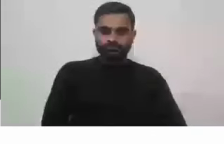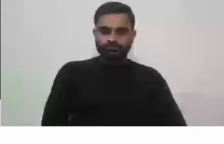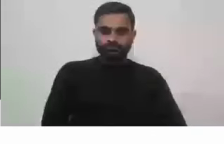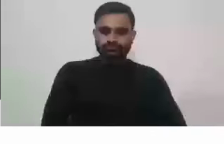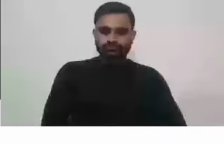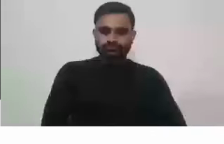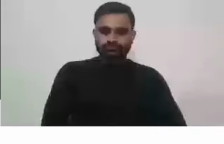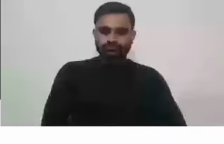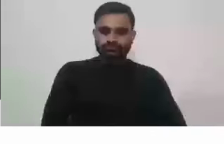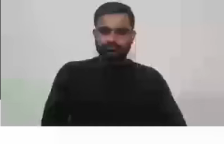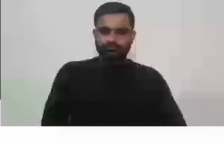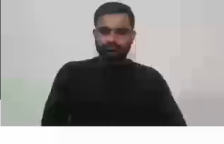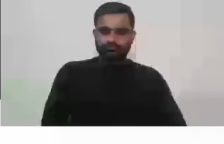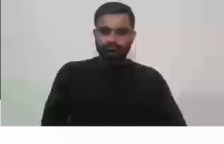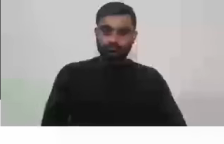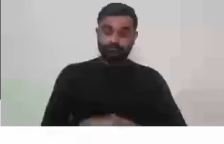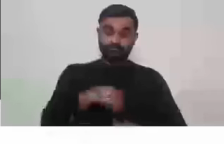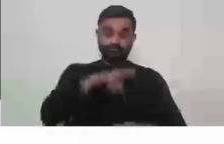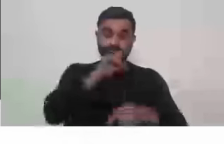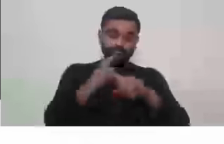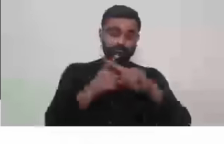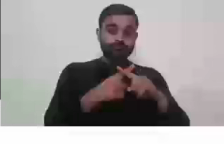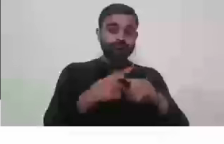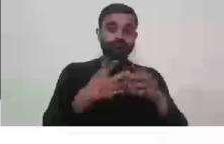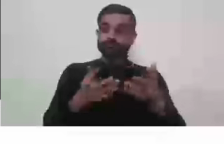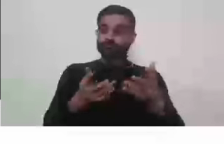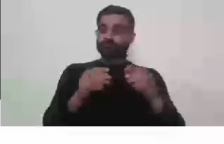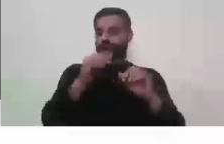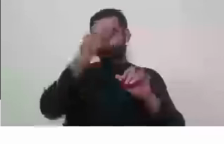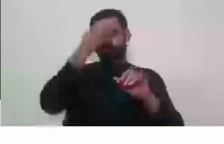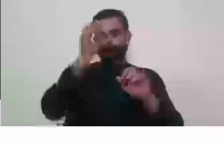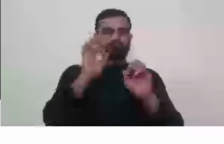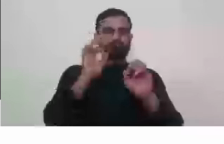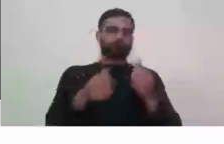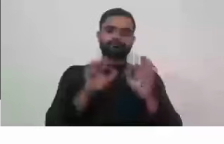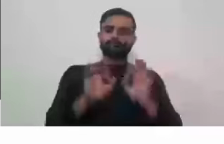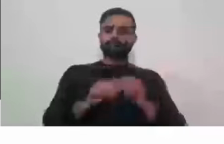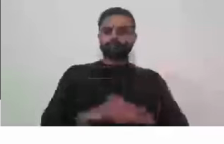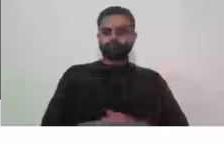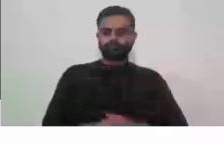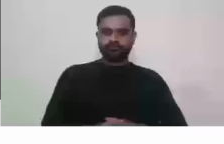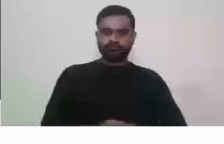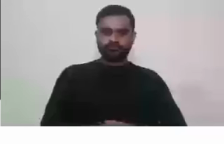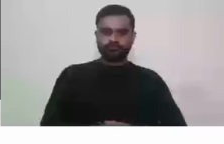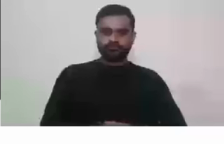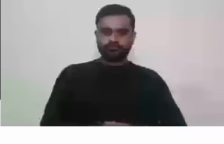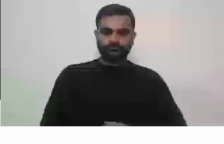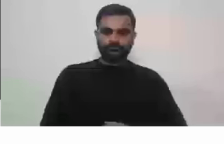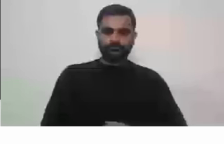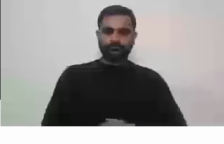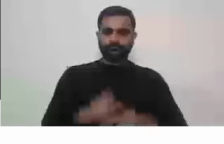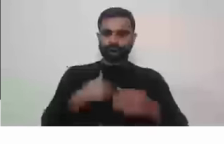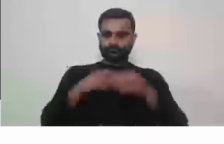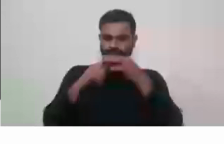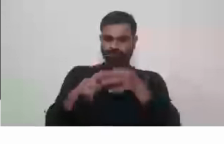Sorry, I was on mute and speaking. Yeah, okay. Yeah. So there is a